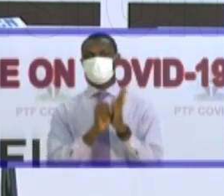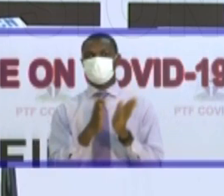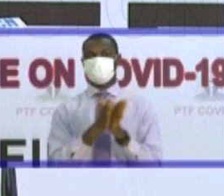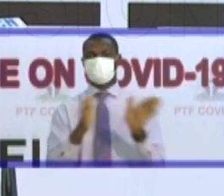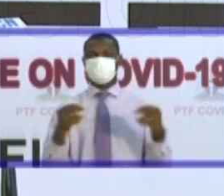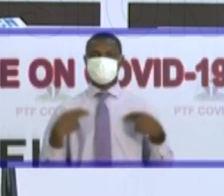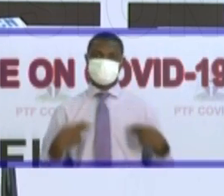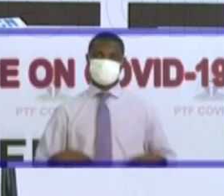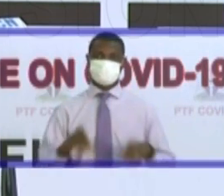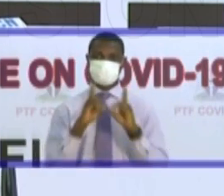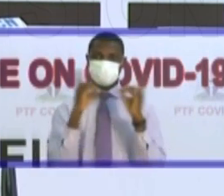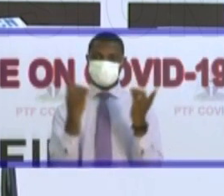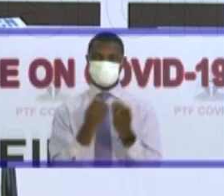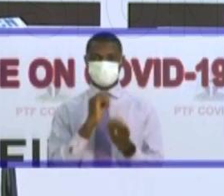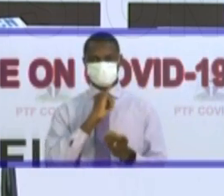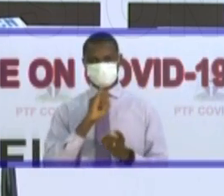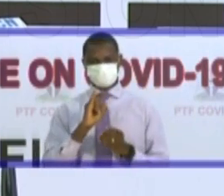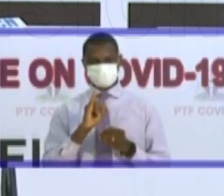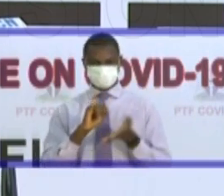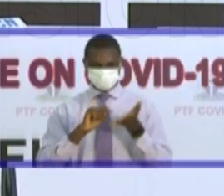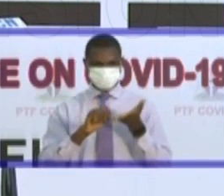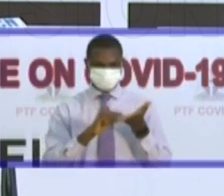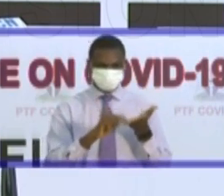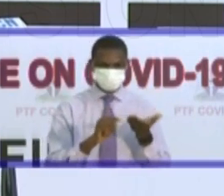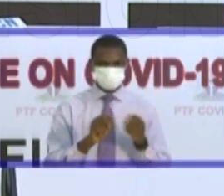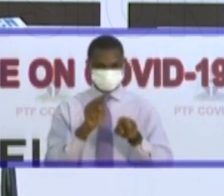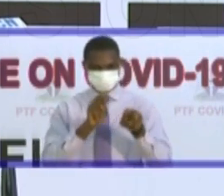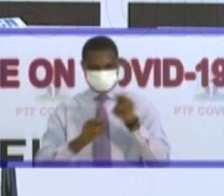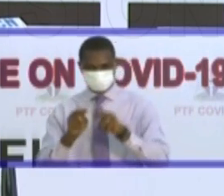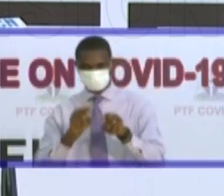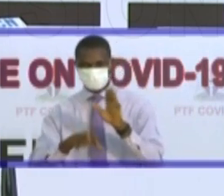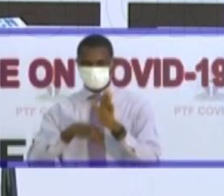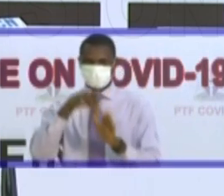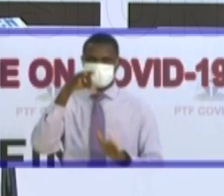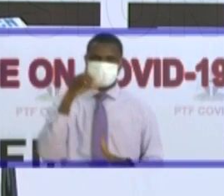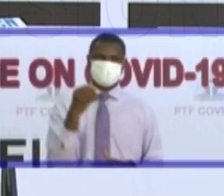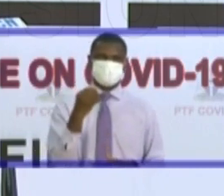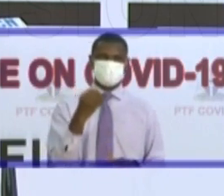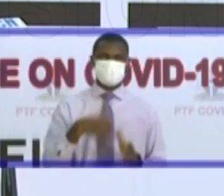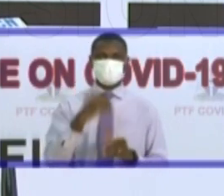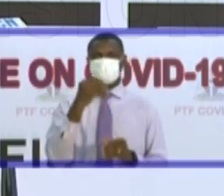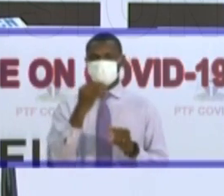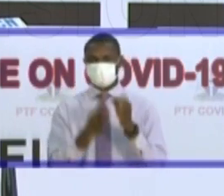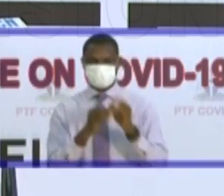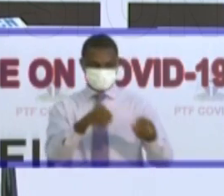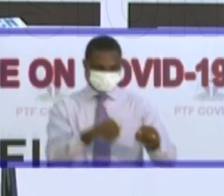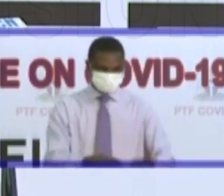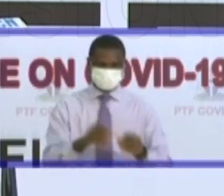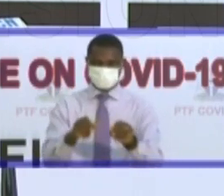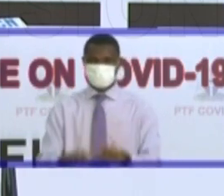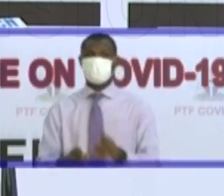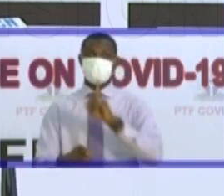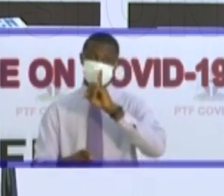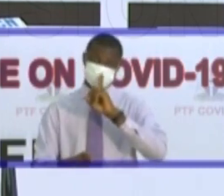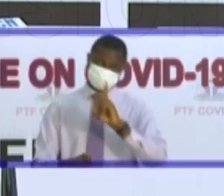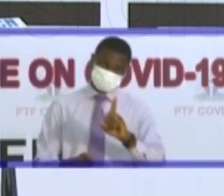department is still looking into it to find out if these burials were out of normal, and they are